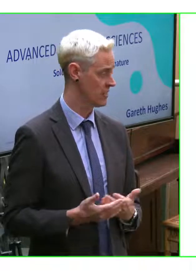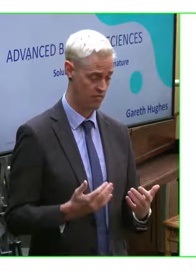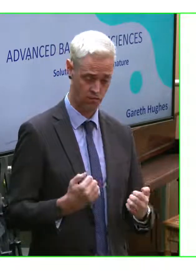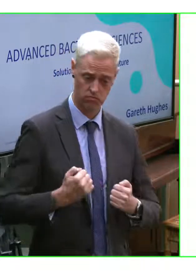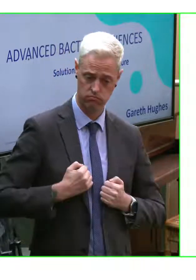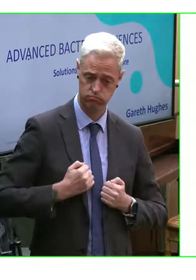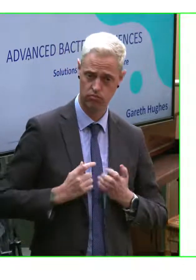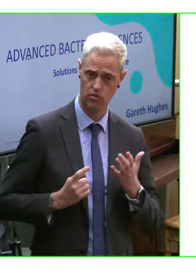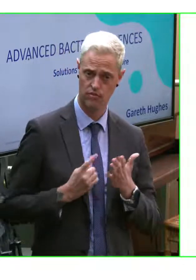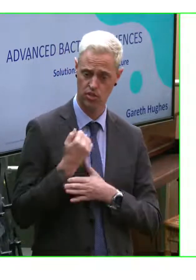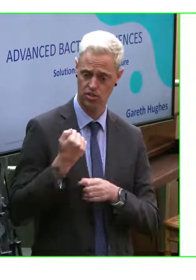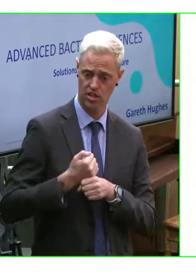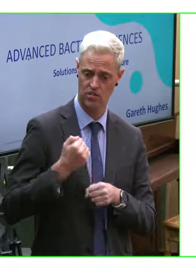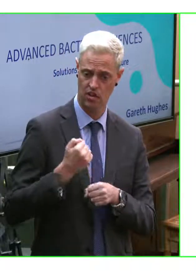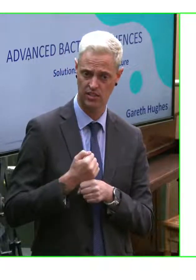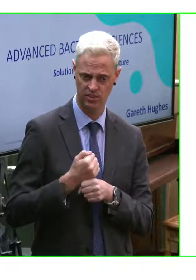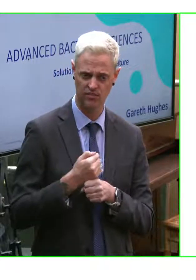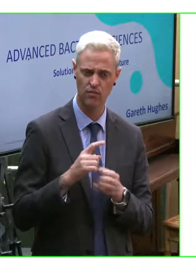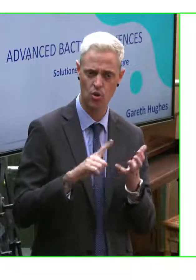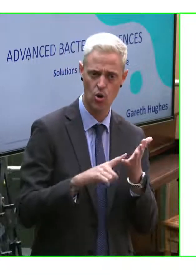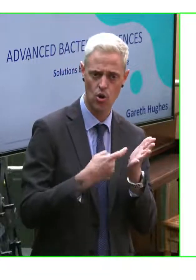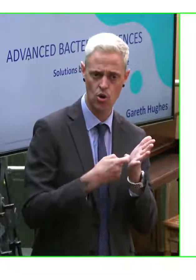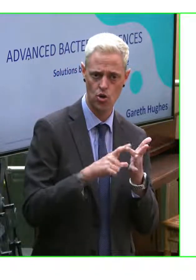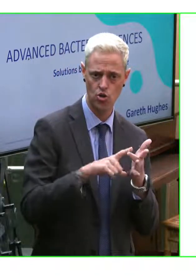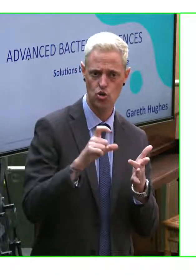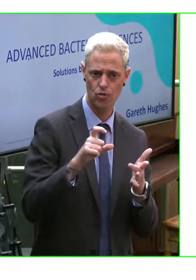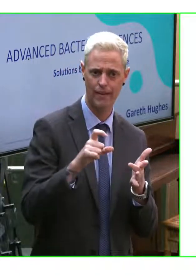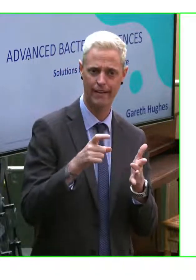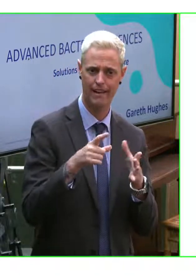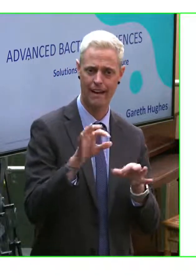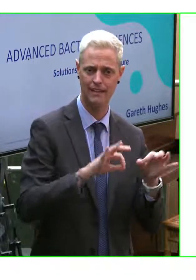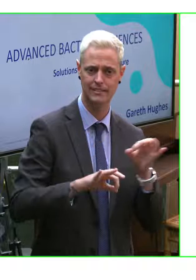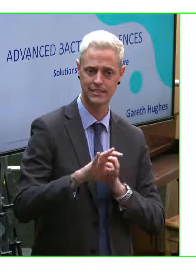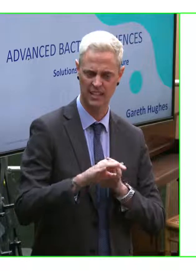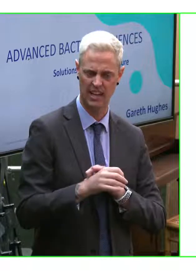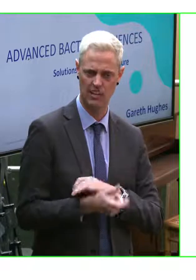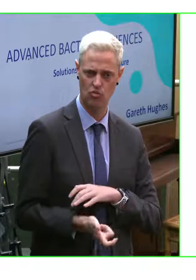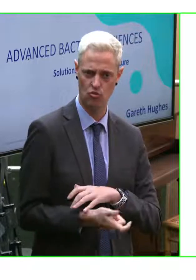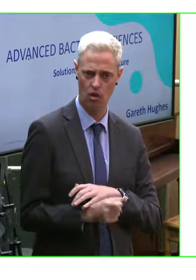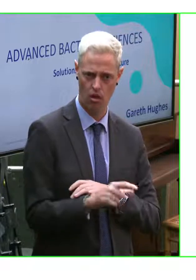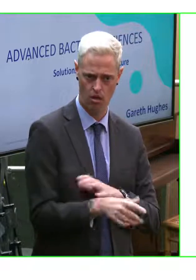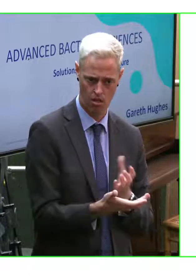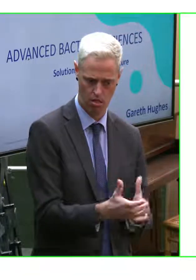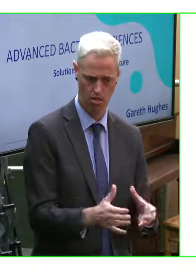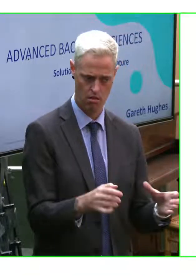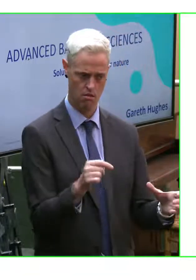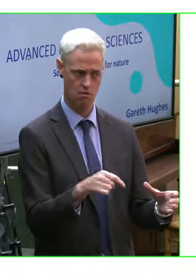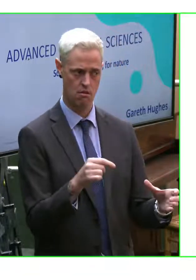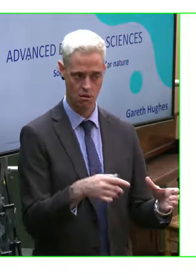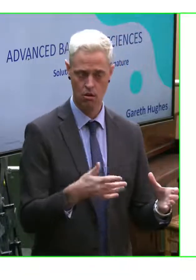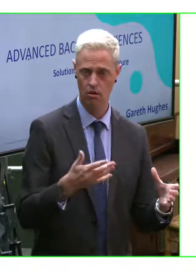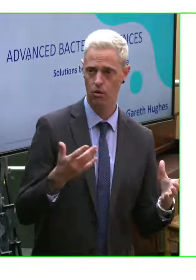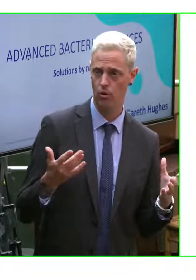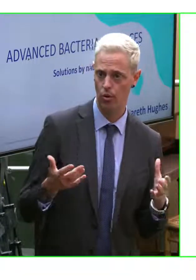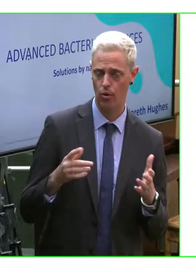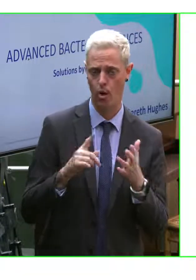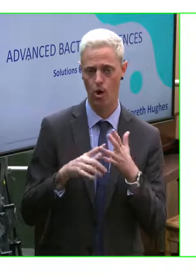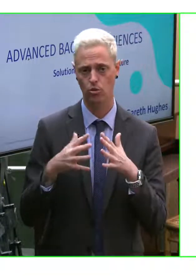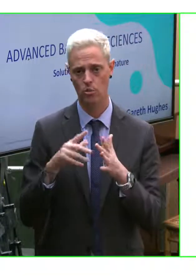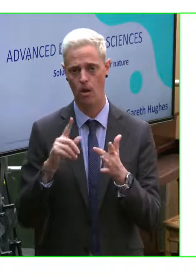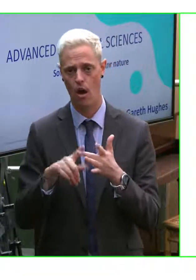break down the buildup of uric acid in urinals, that break down hydrocarbons in